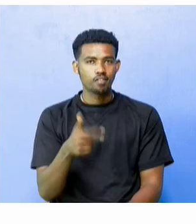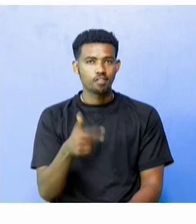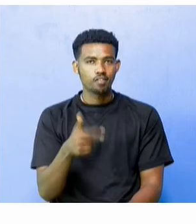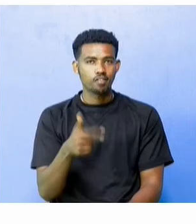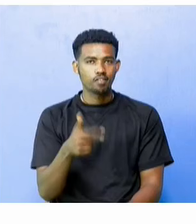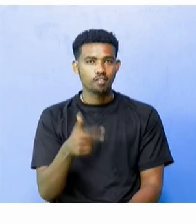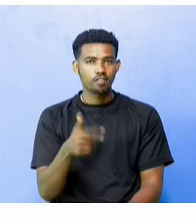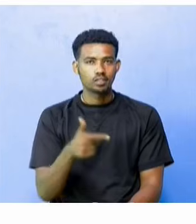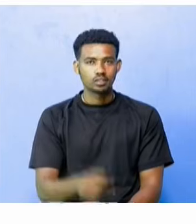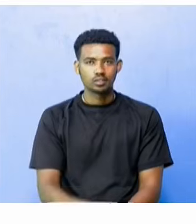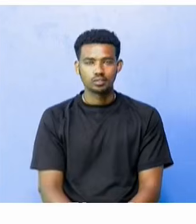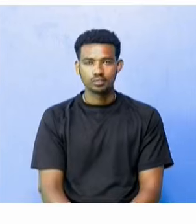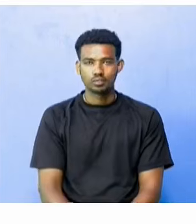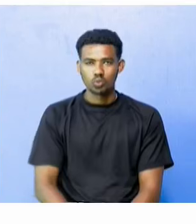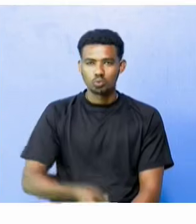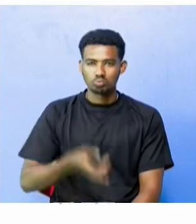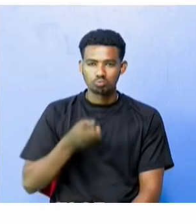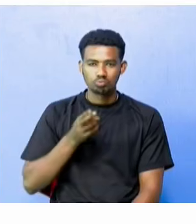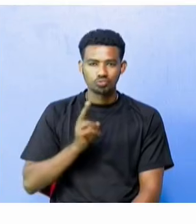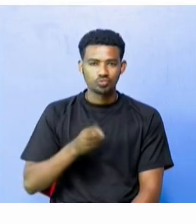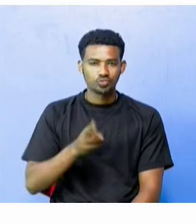fast.